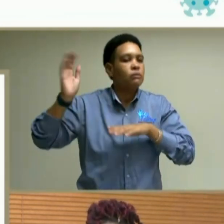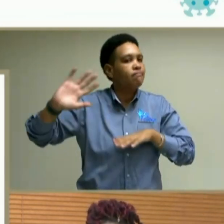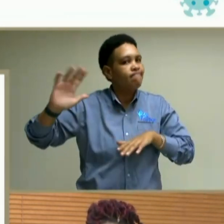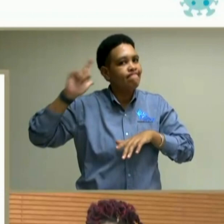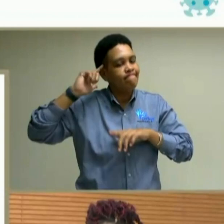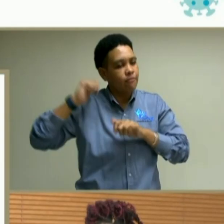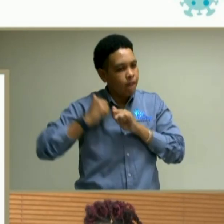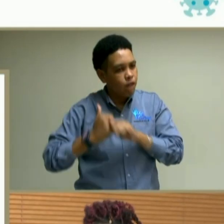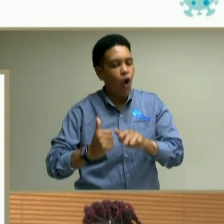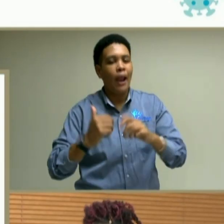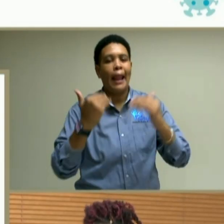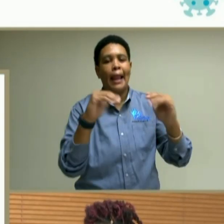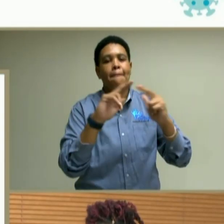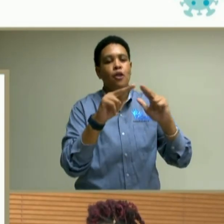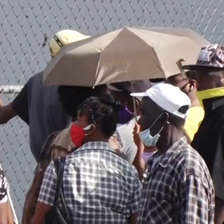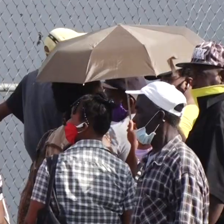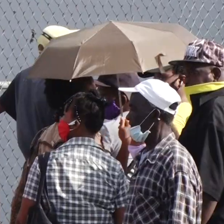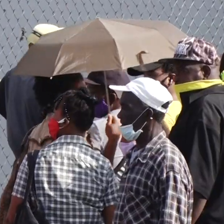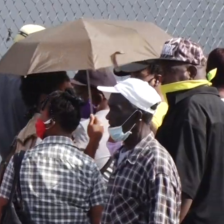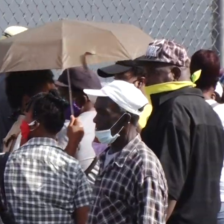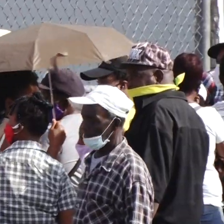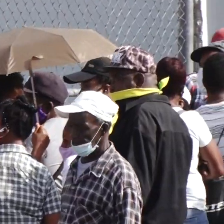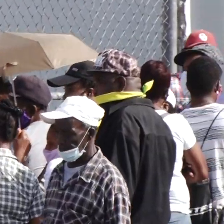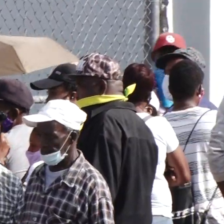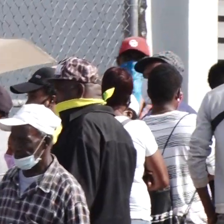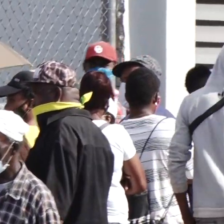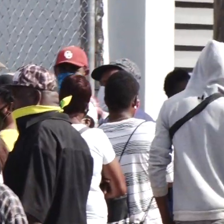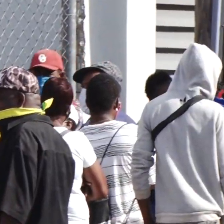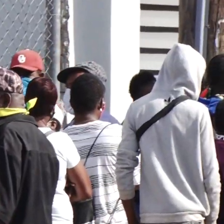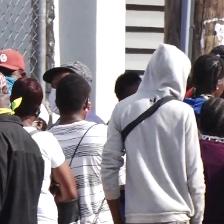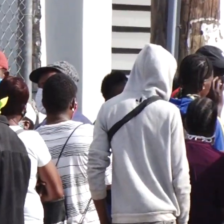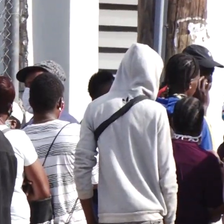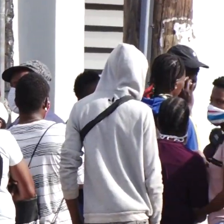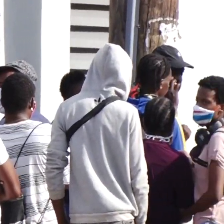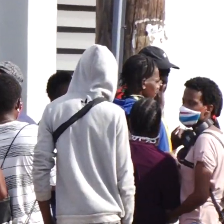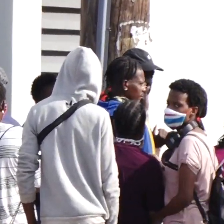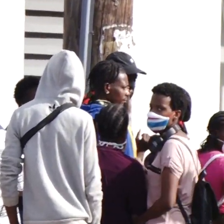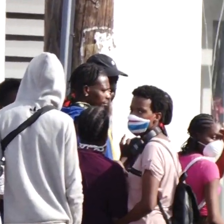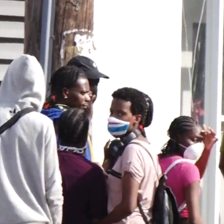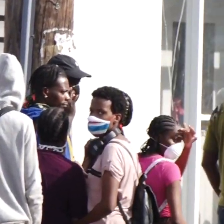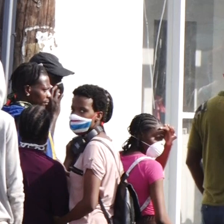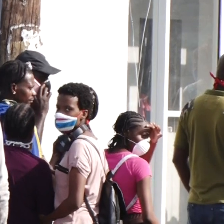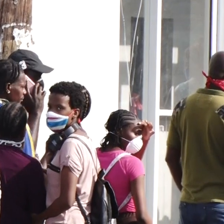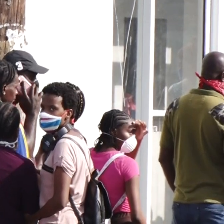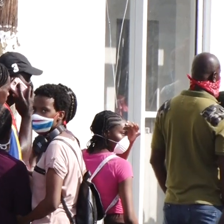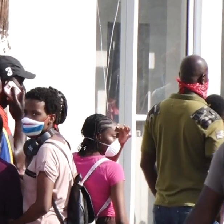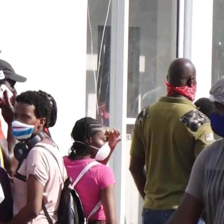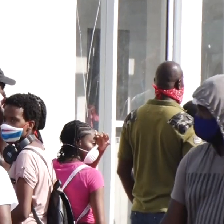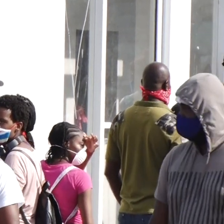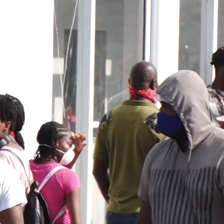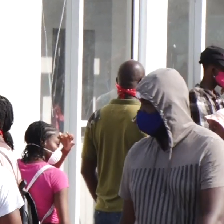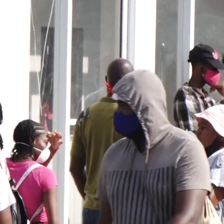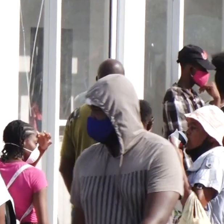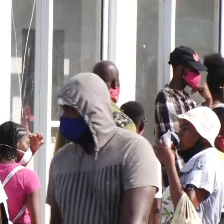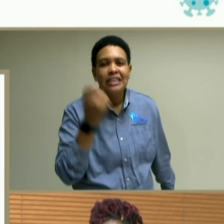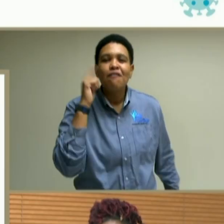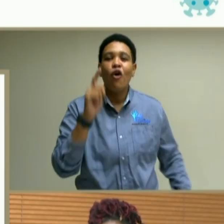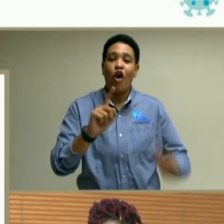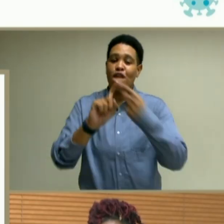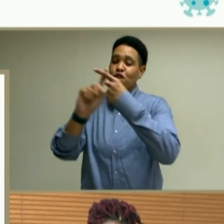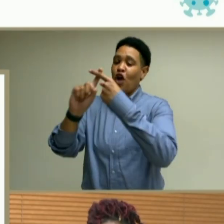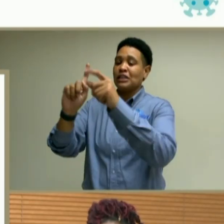numbers for social gatherings, etc. So what activities can we safely participate in during this Yuletide?